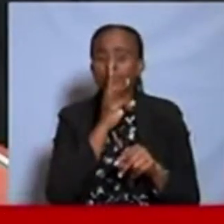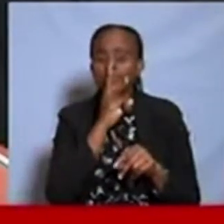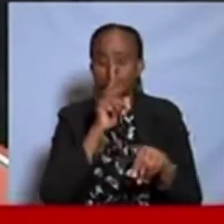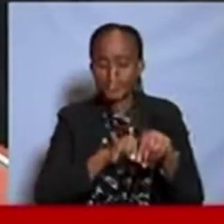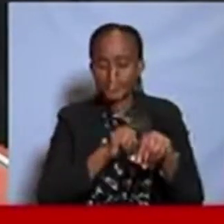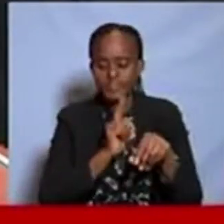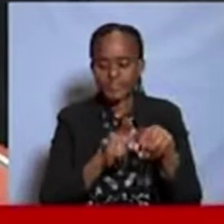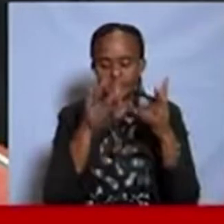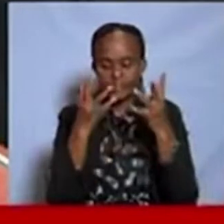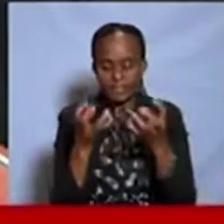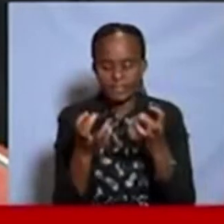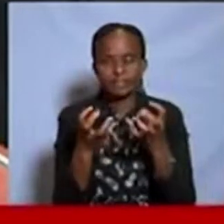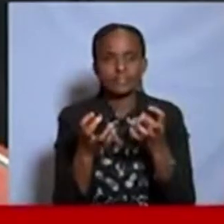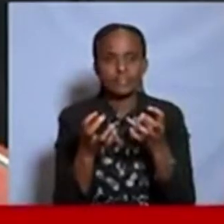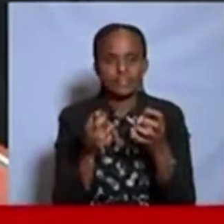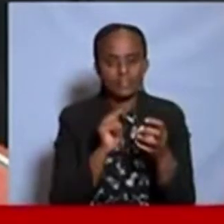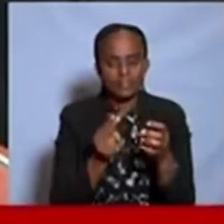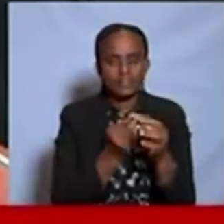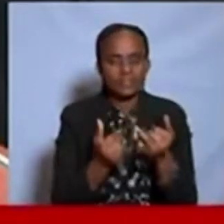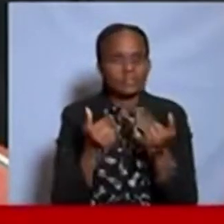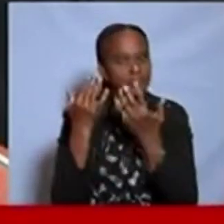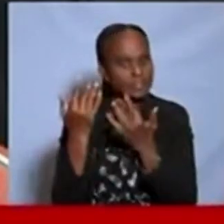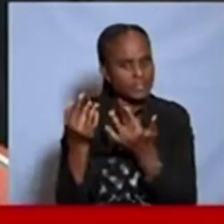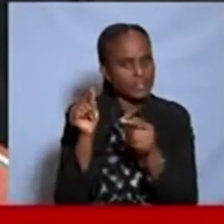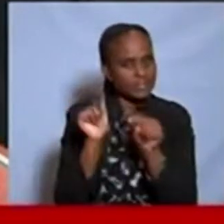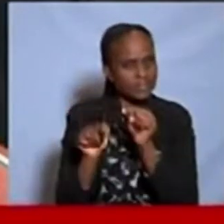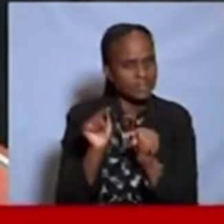dry season. So we are waiting for that season.